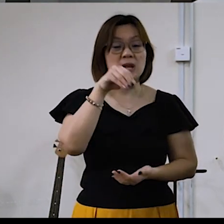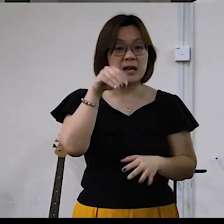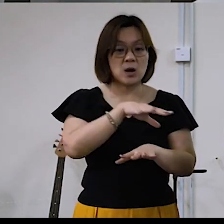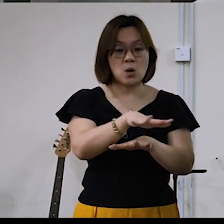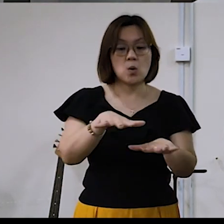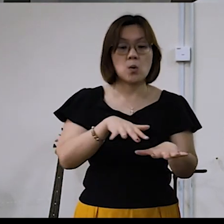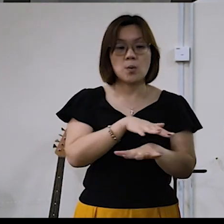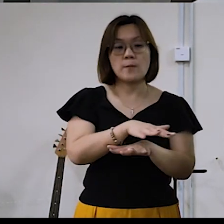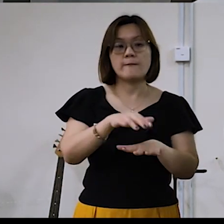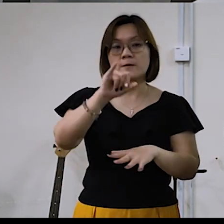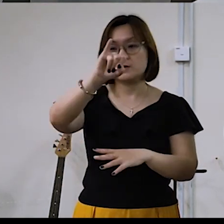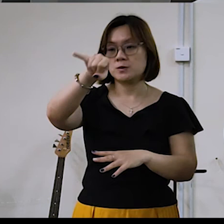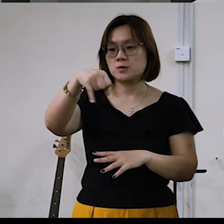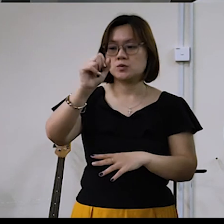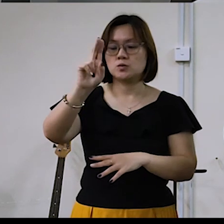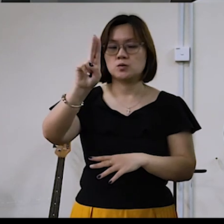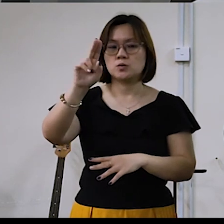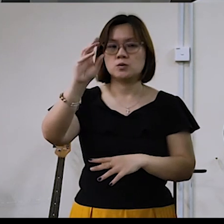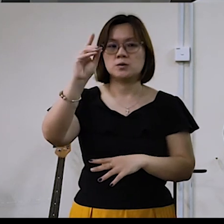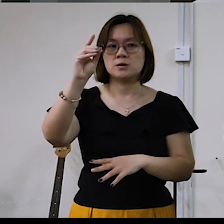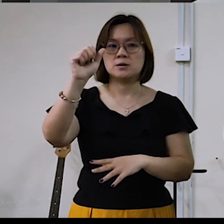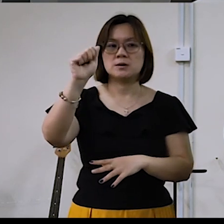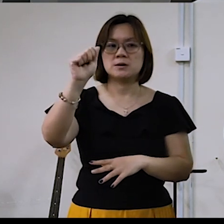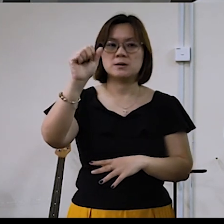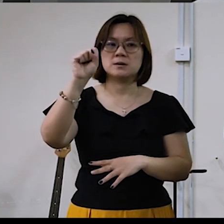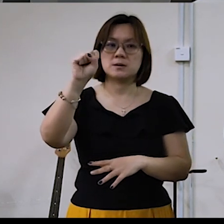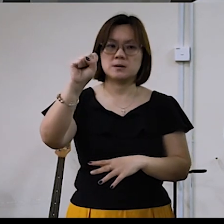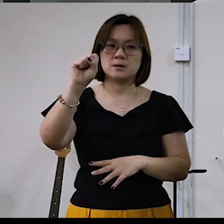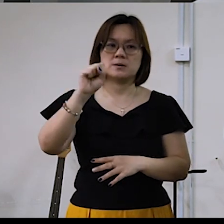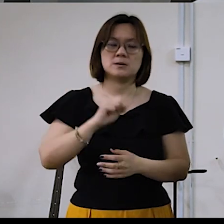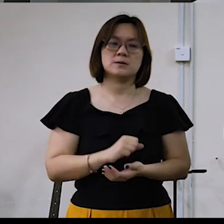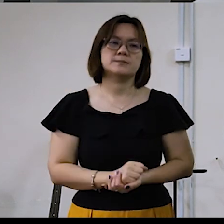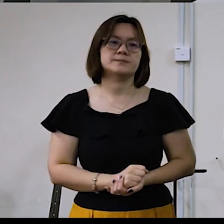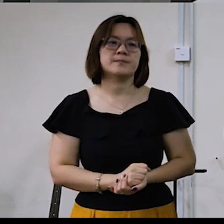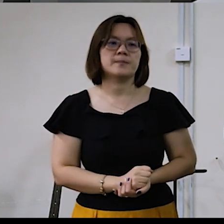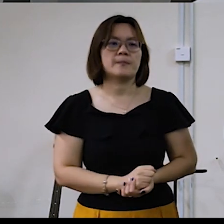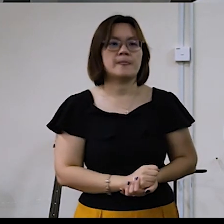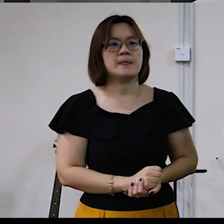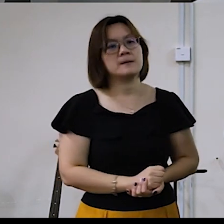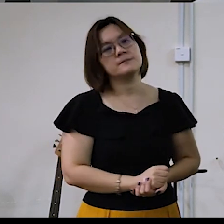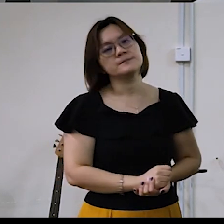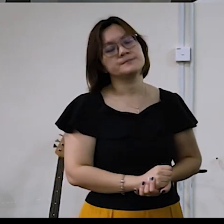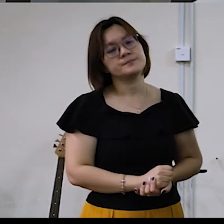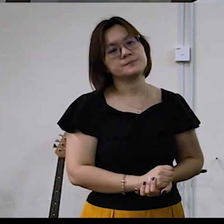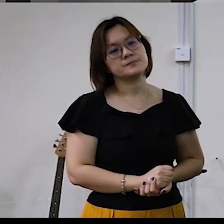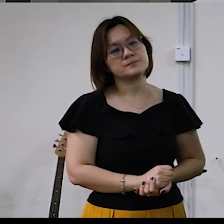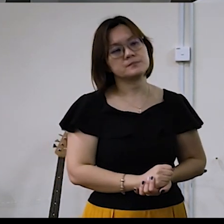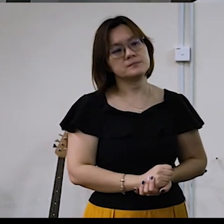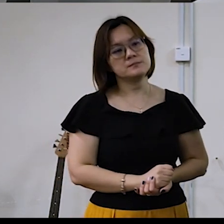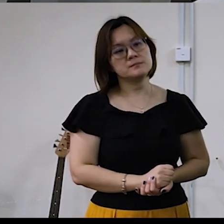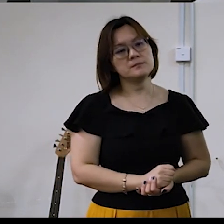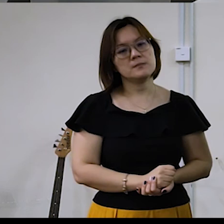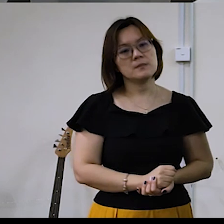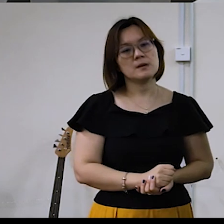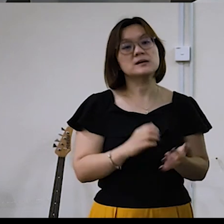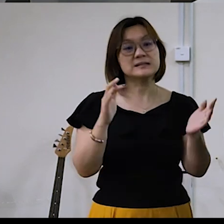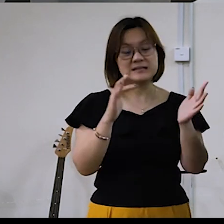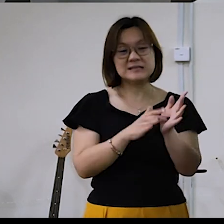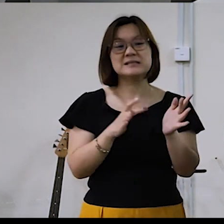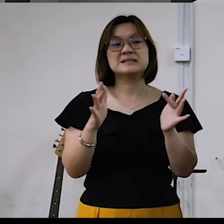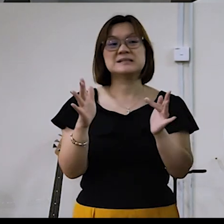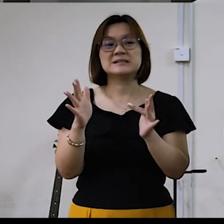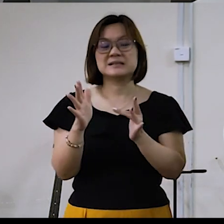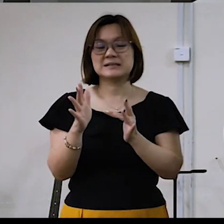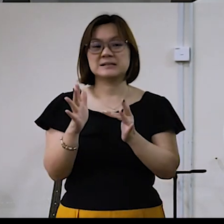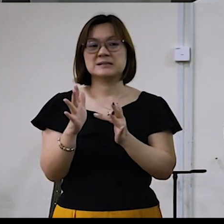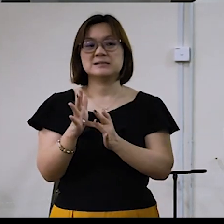Christ. If we choose to be fools, if we take God's ministry for granted, we choose to do the wrong things